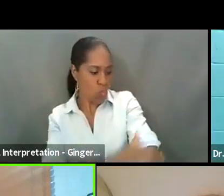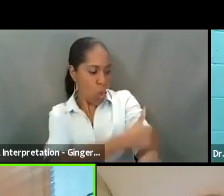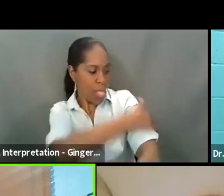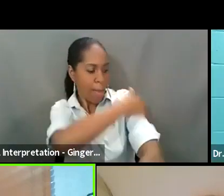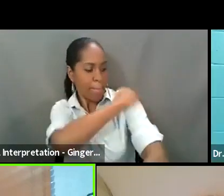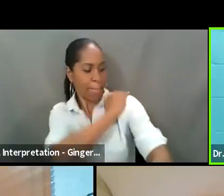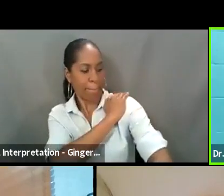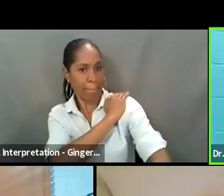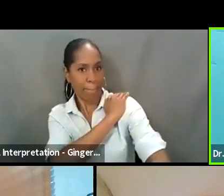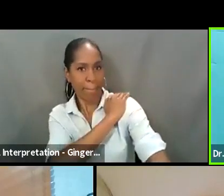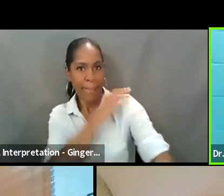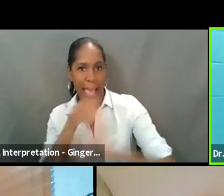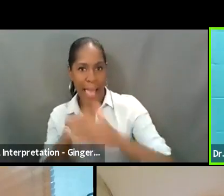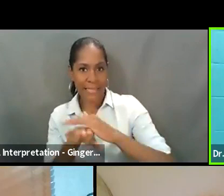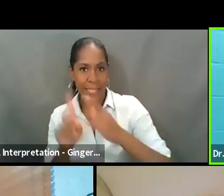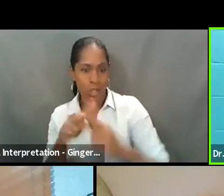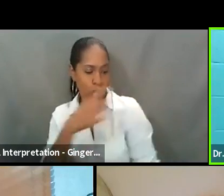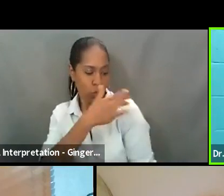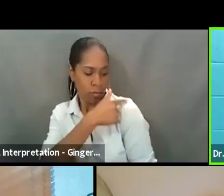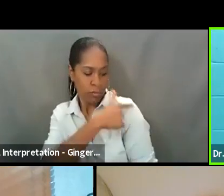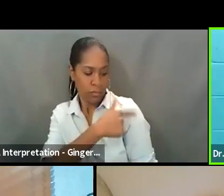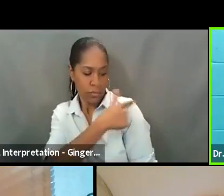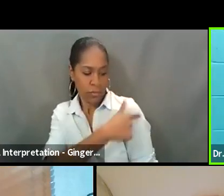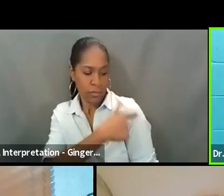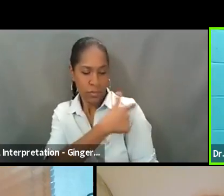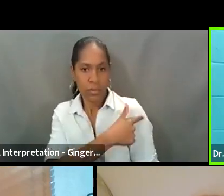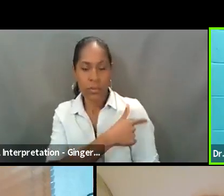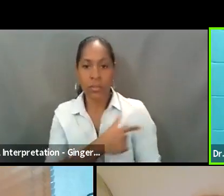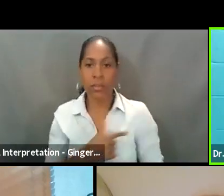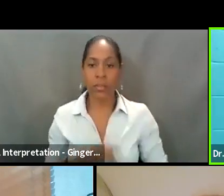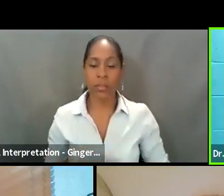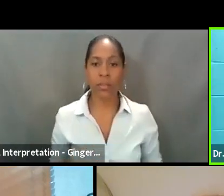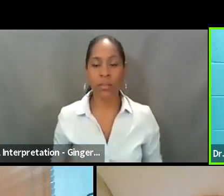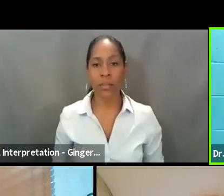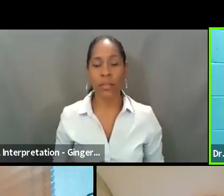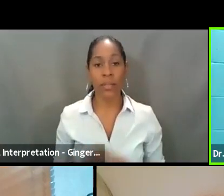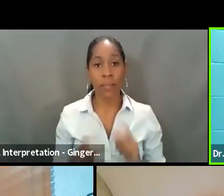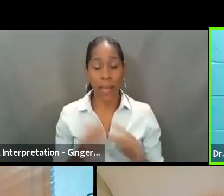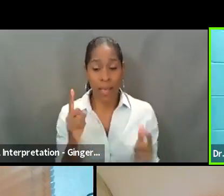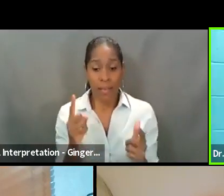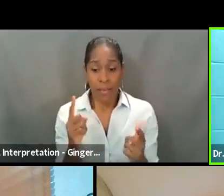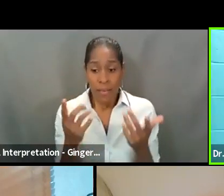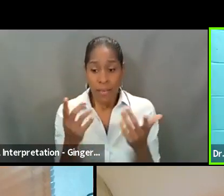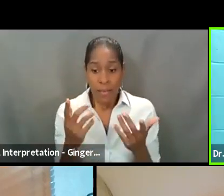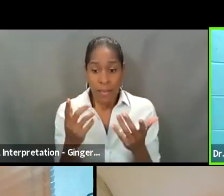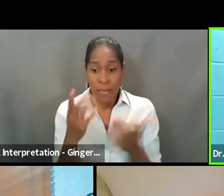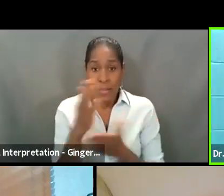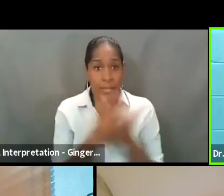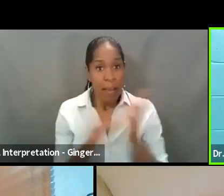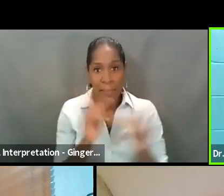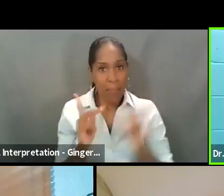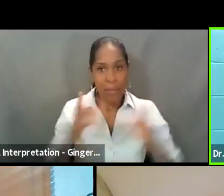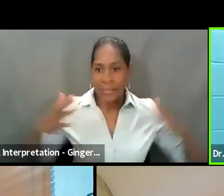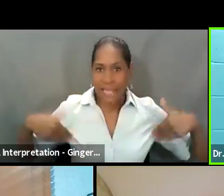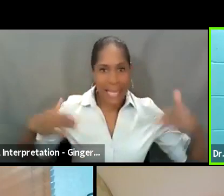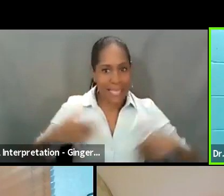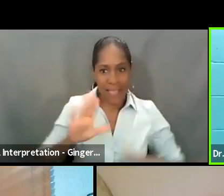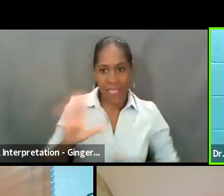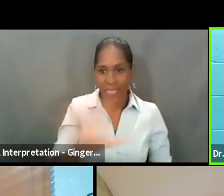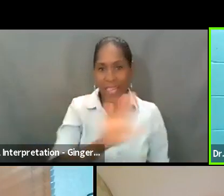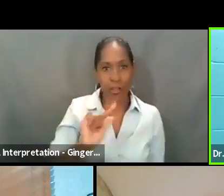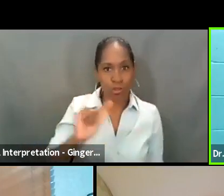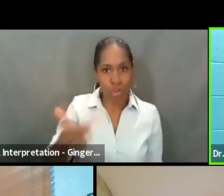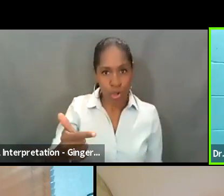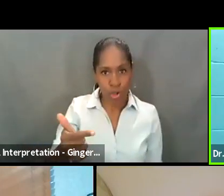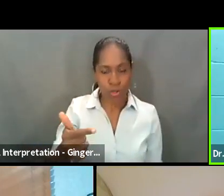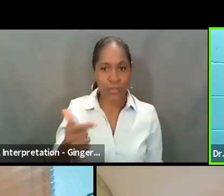So even still, there are a lot of people who it's not their turn yet. and they want to wait and see what